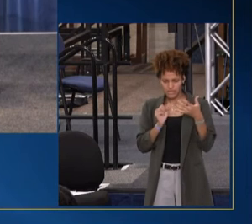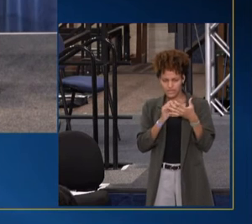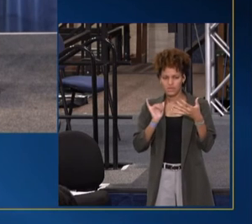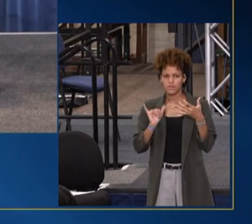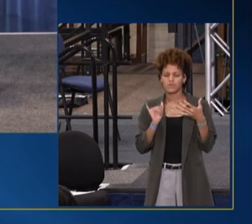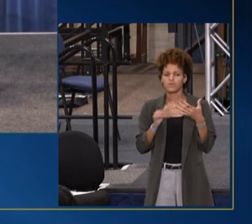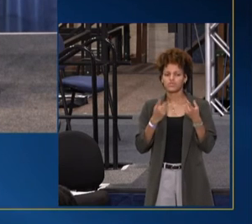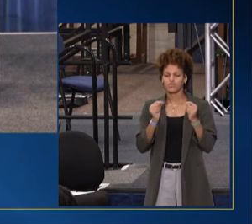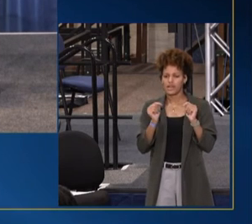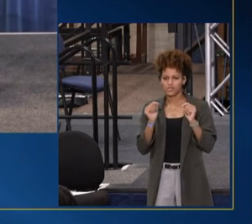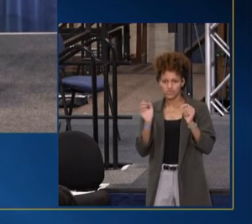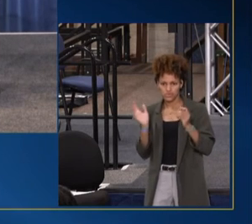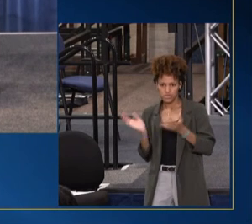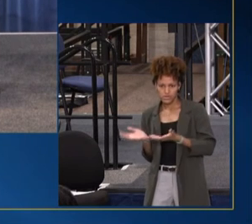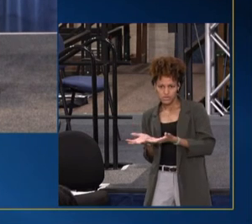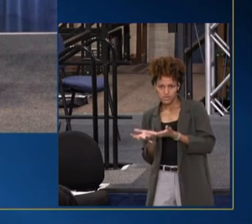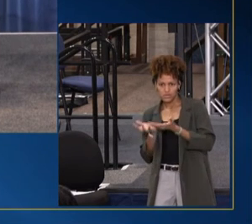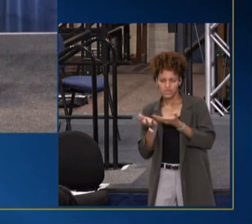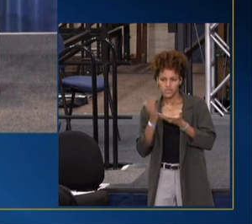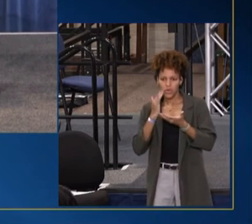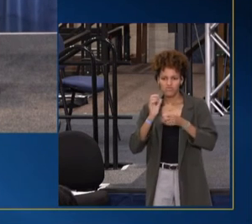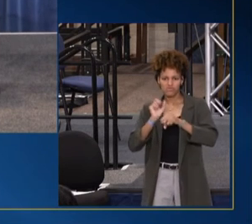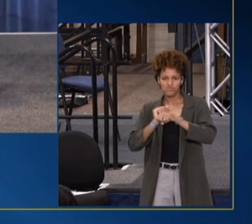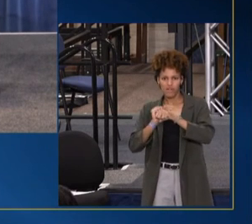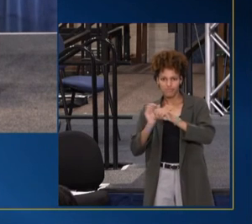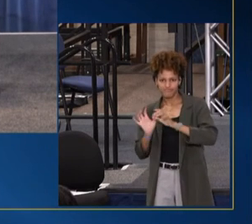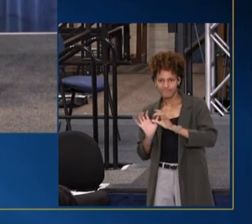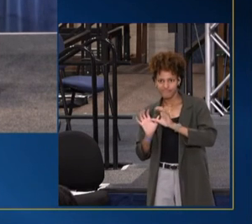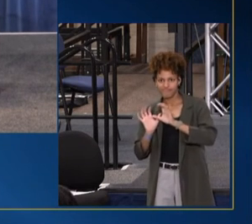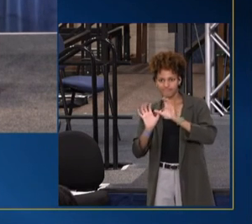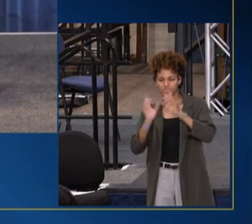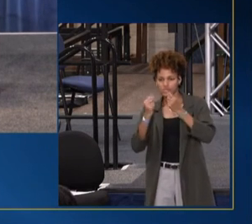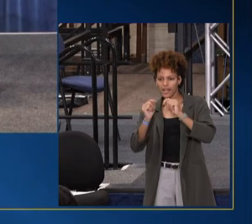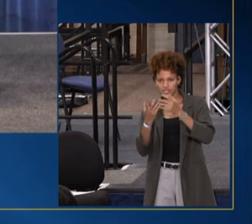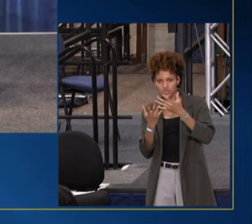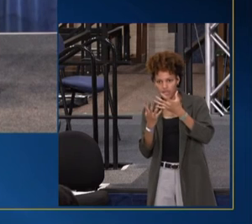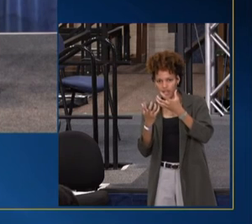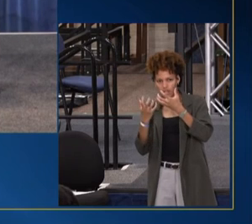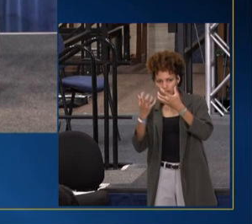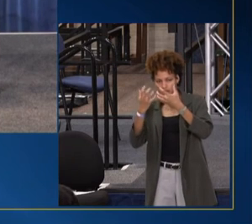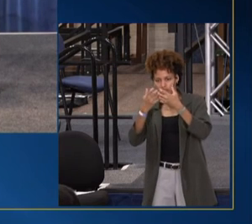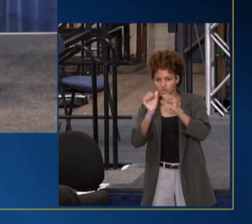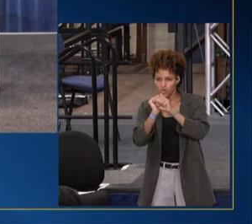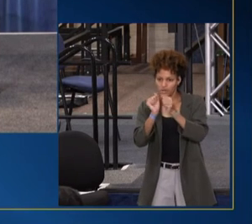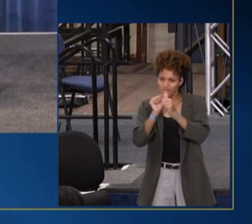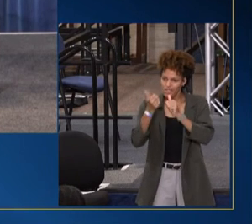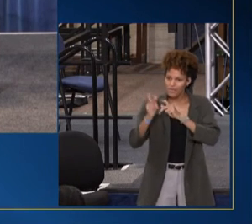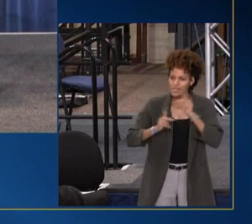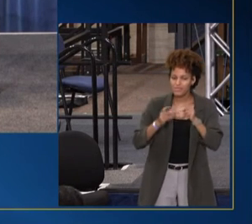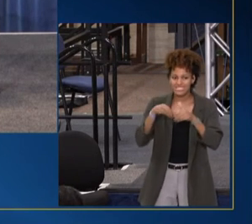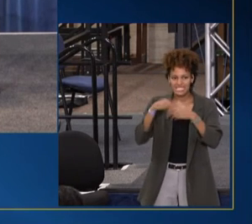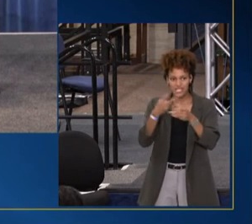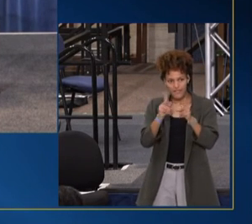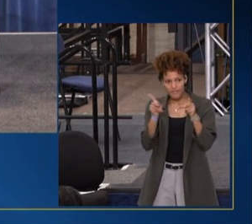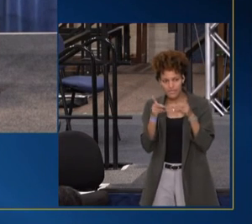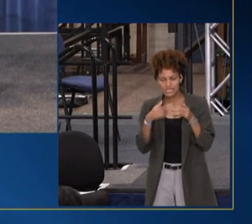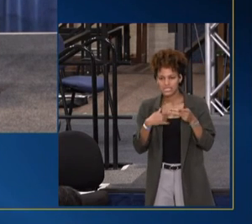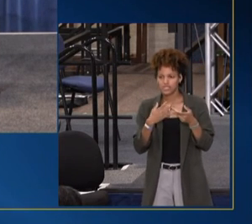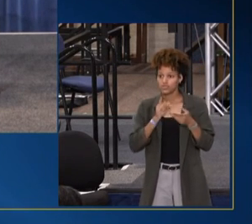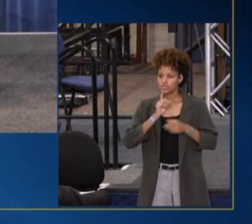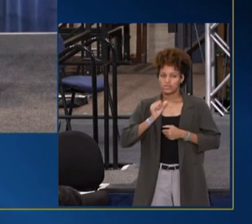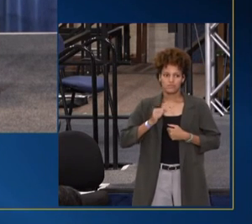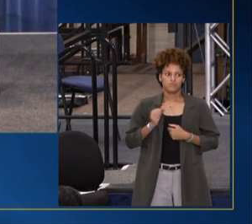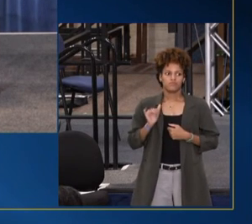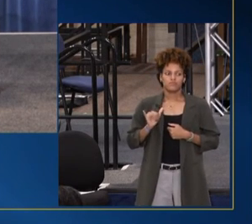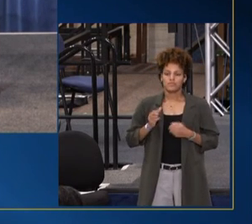push the rocks up the hill and work with others within those spaces has been a real opportunity to